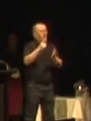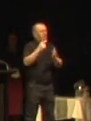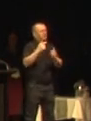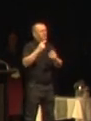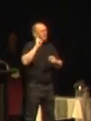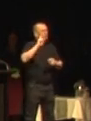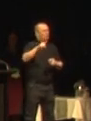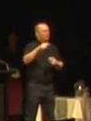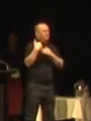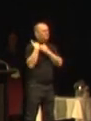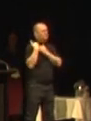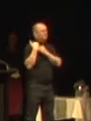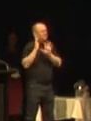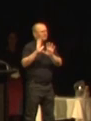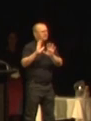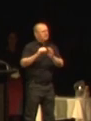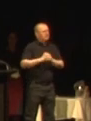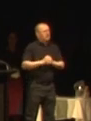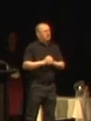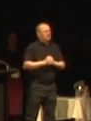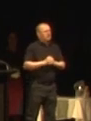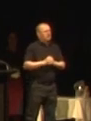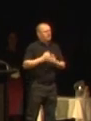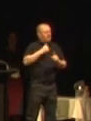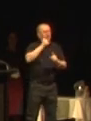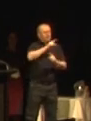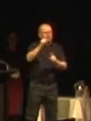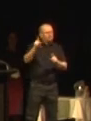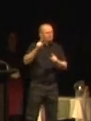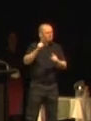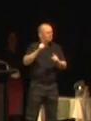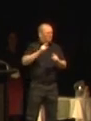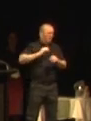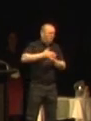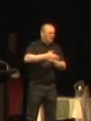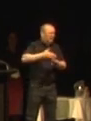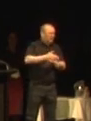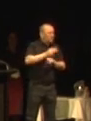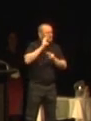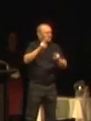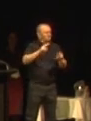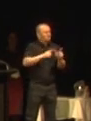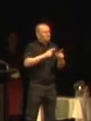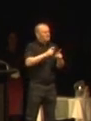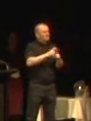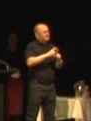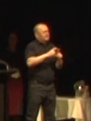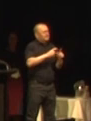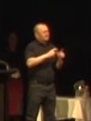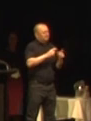levers, what we've heard from them is that they're really, really working hard. If they can see evidence of the bottom up,